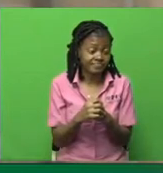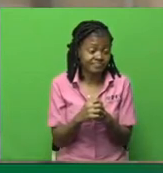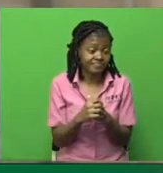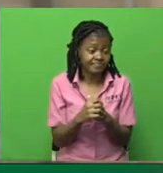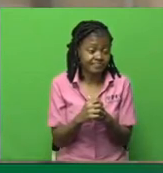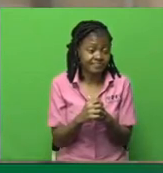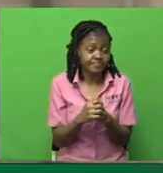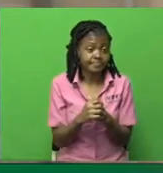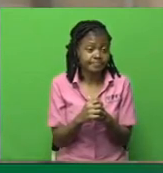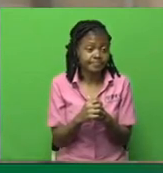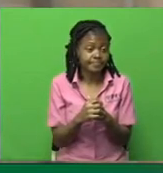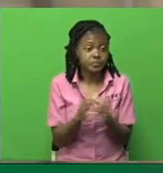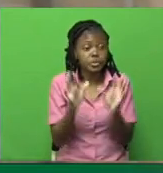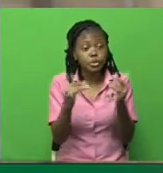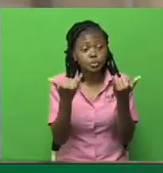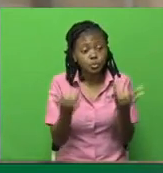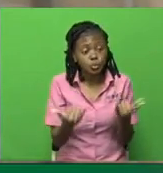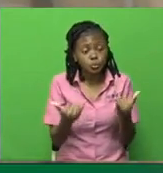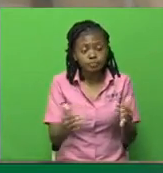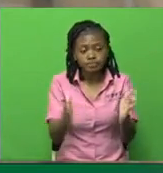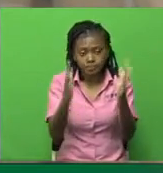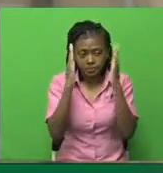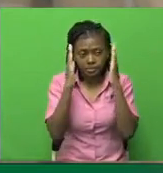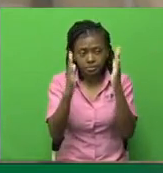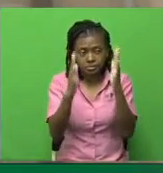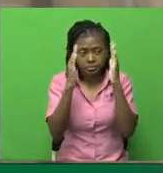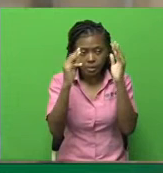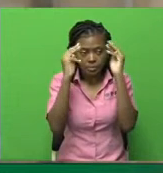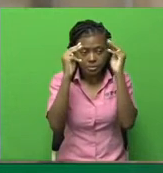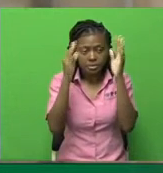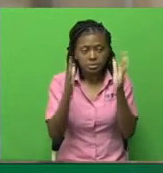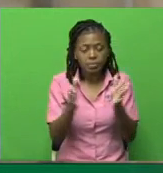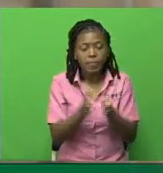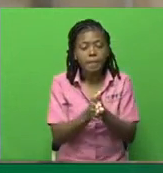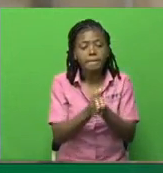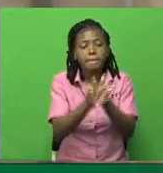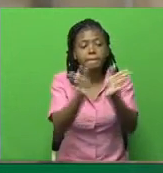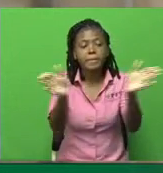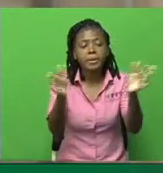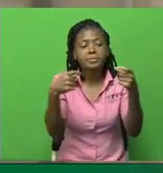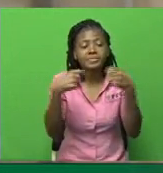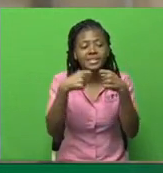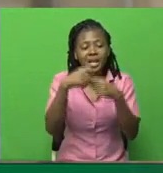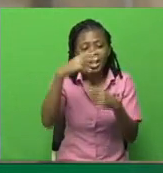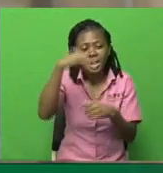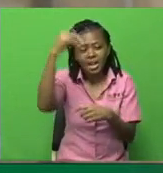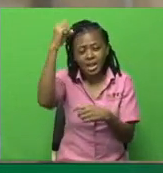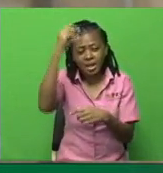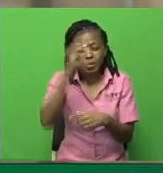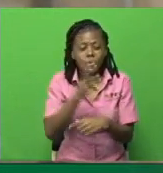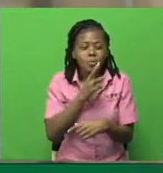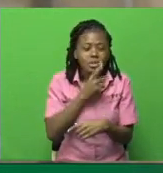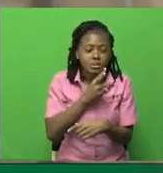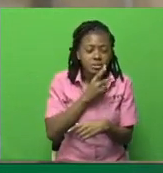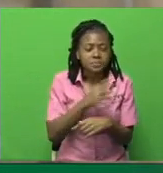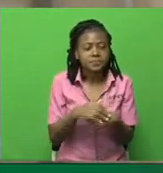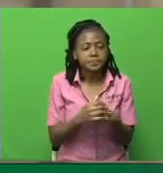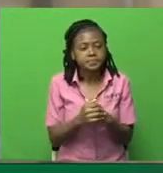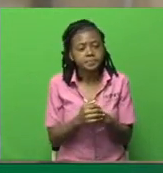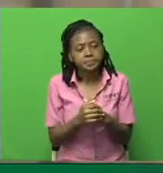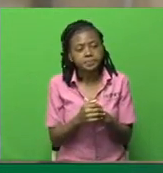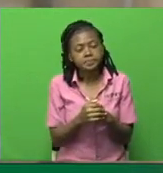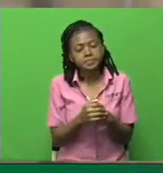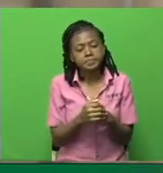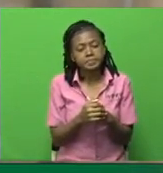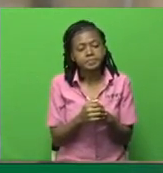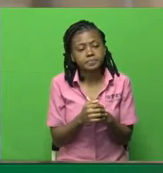Madam speaker now turned to my focus on the ministry of Public Utilities Madam speaker it has been a very challenging